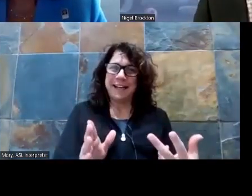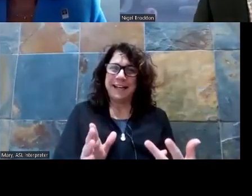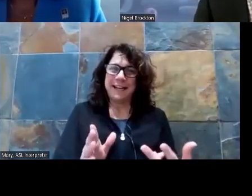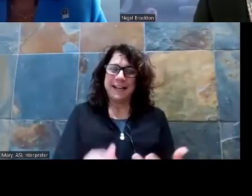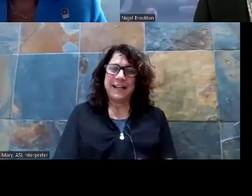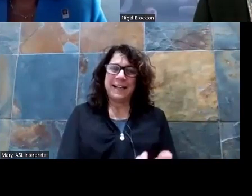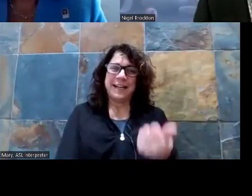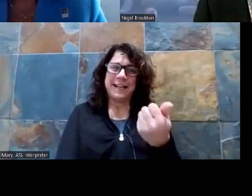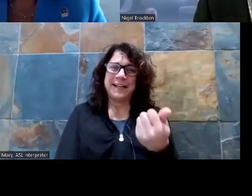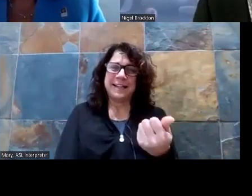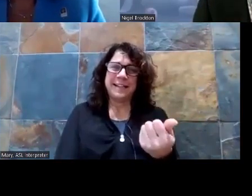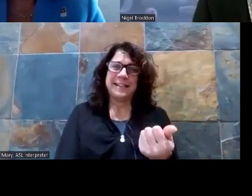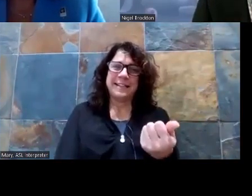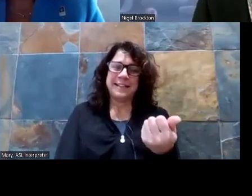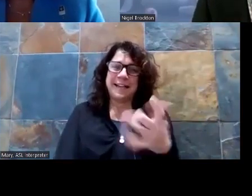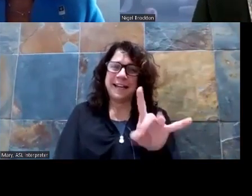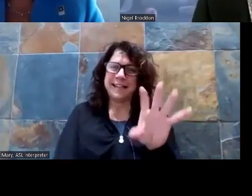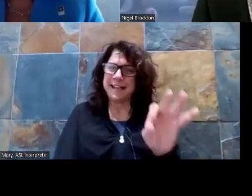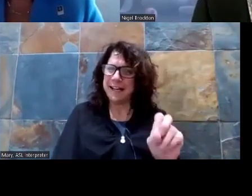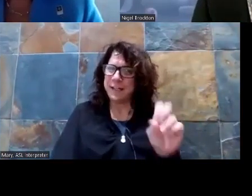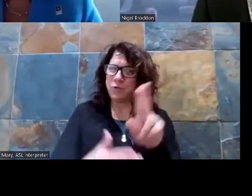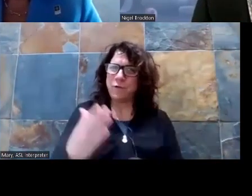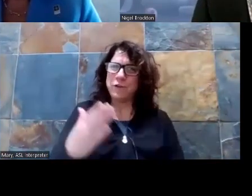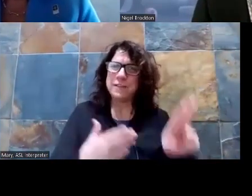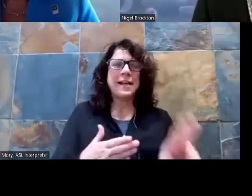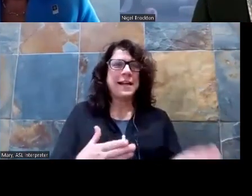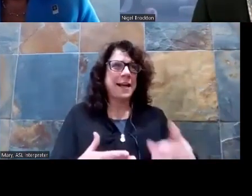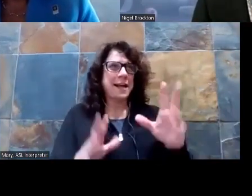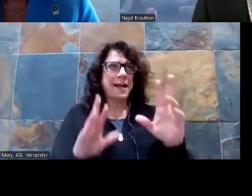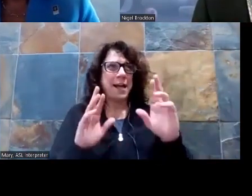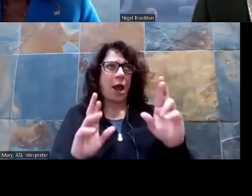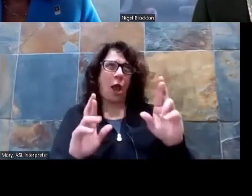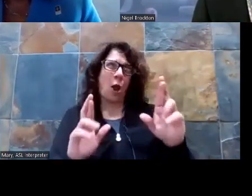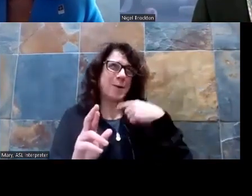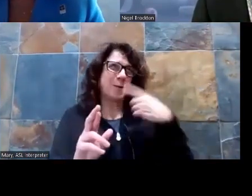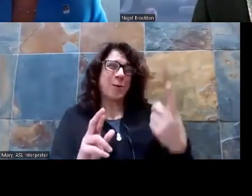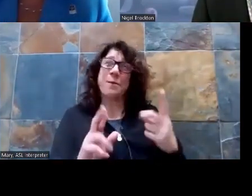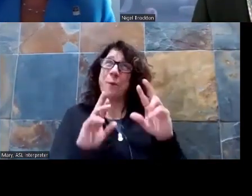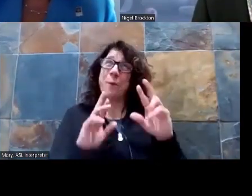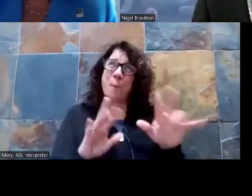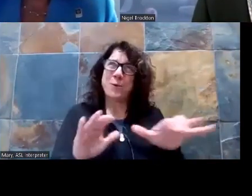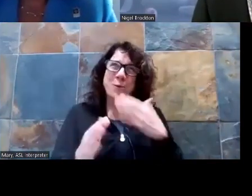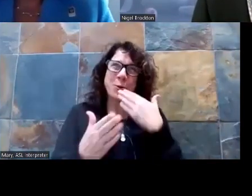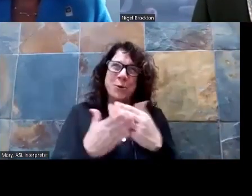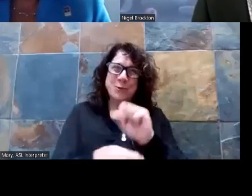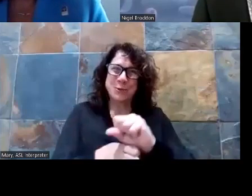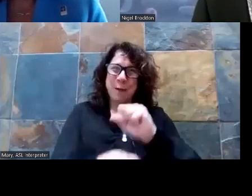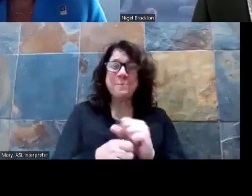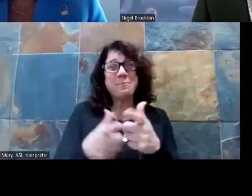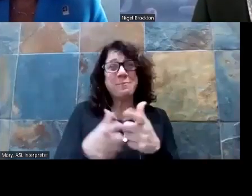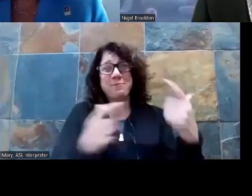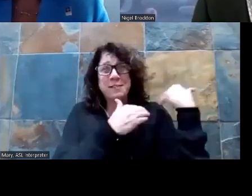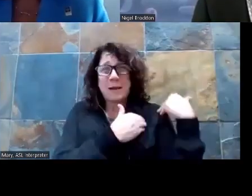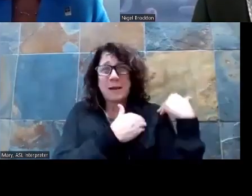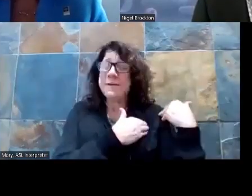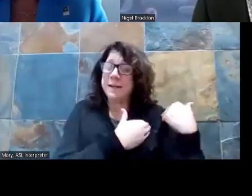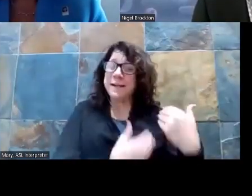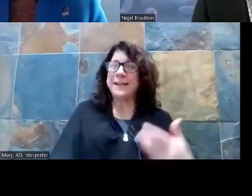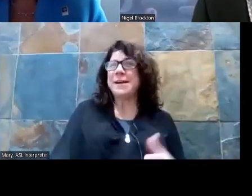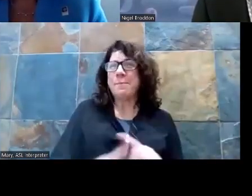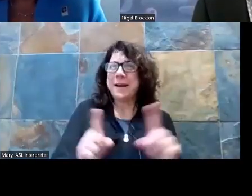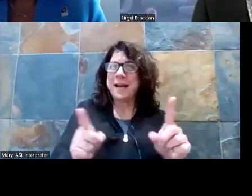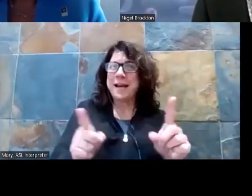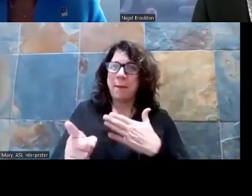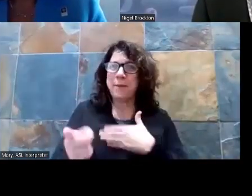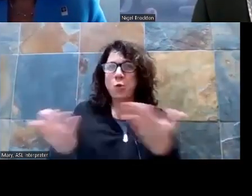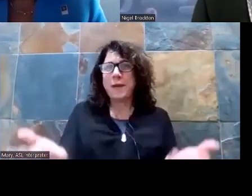1890 University, and I hope, and I've told them that I hope I do a good job. This is a big load on my shoulder, but I'm very happy to